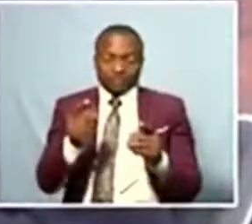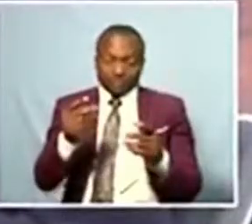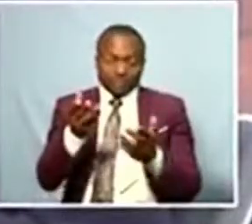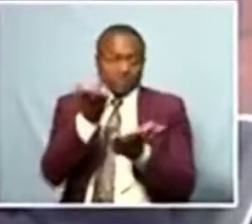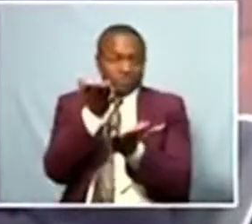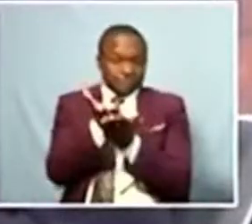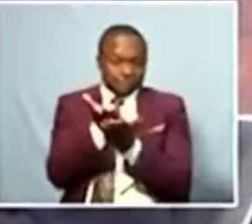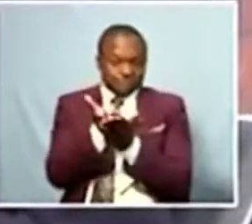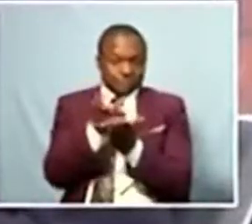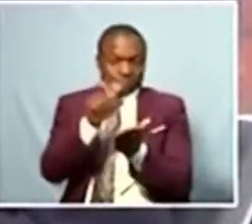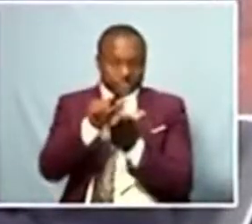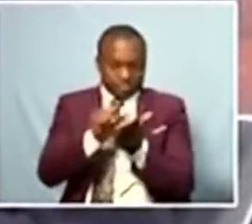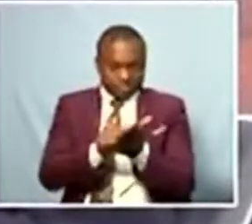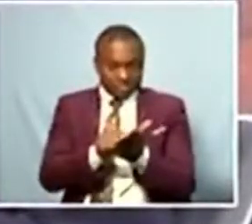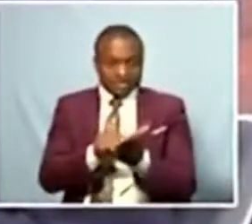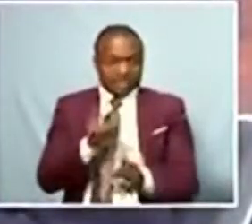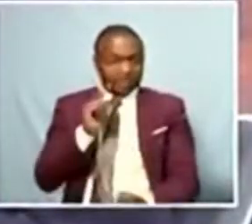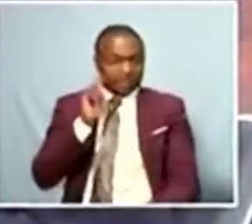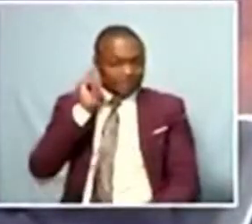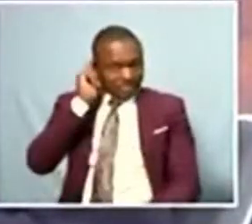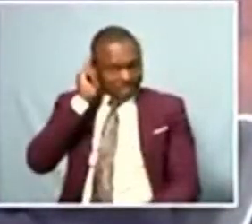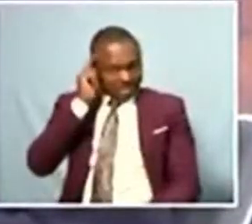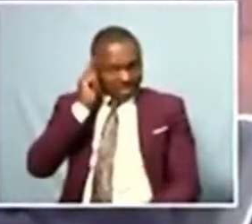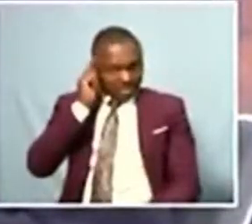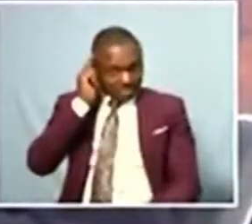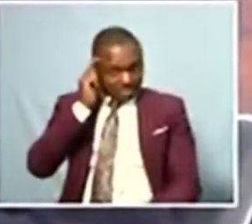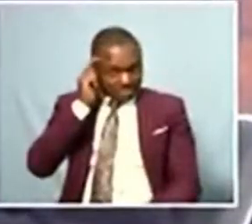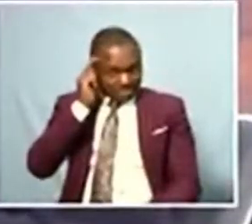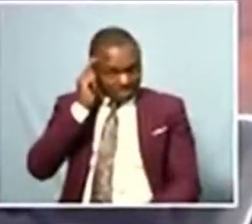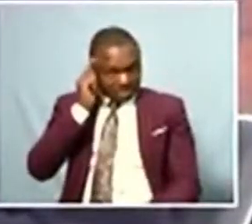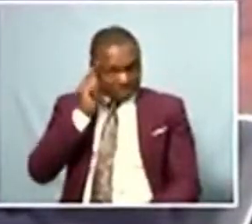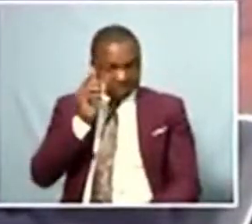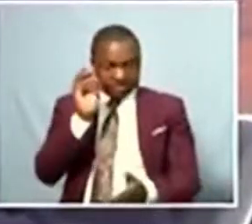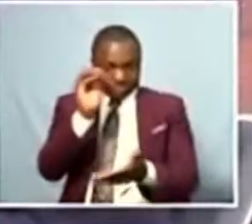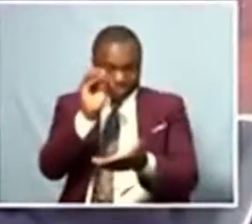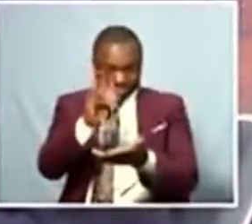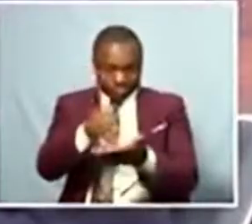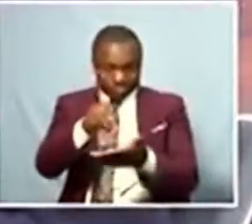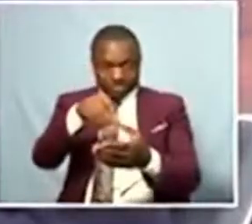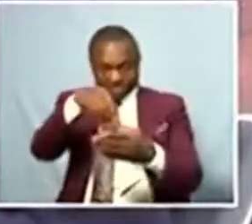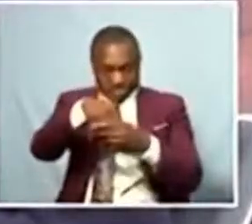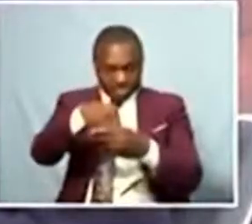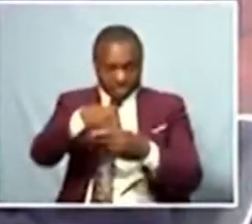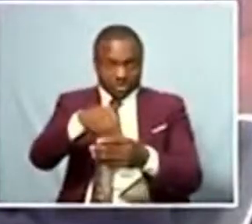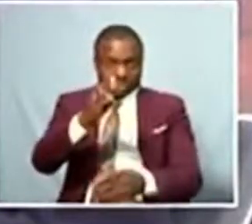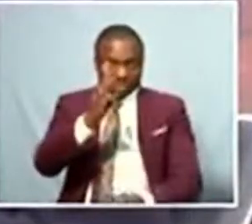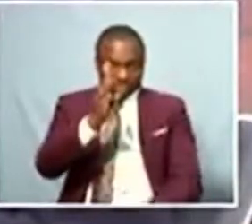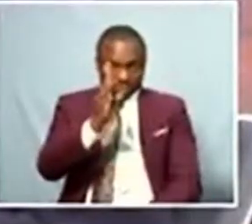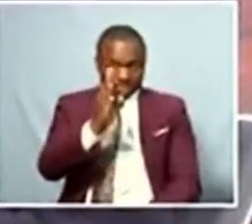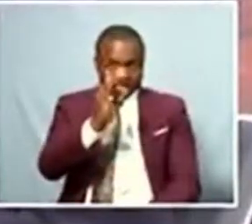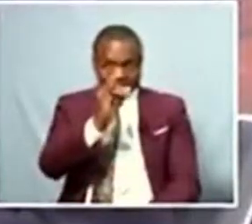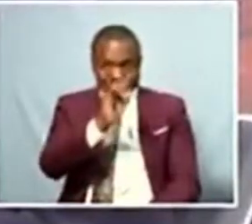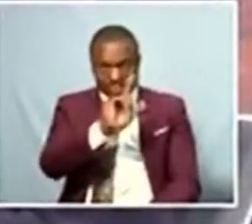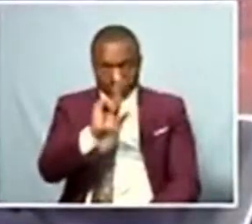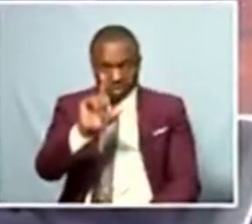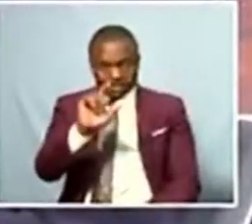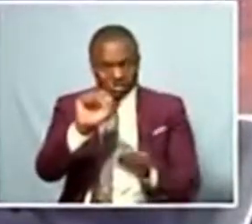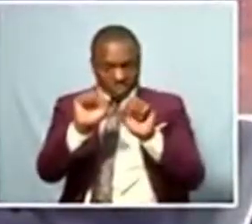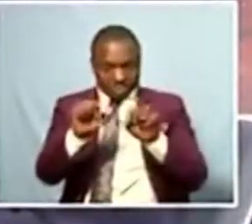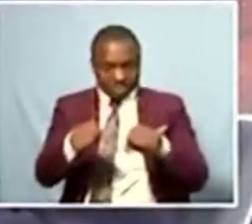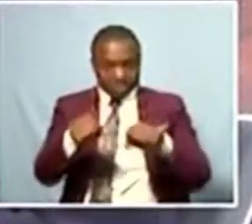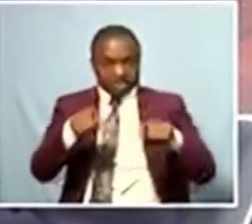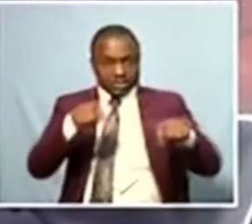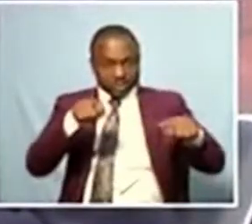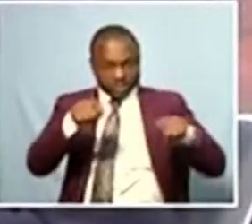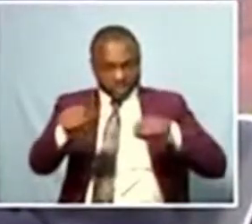proposed law which they have thought of inserting it in the bill, so that they can regulate